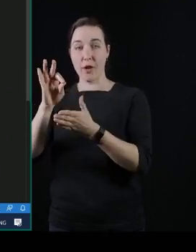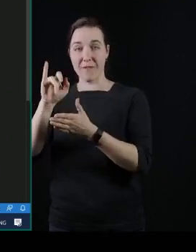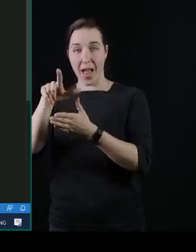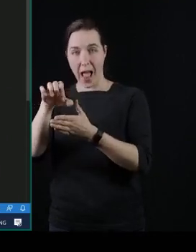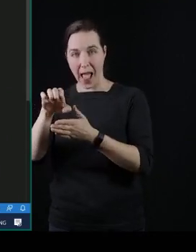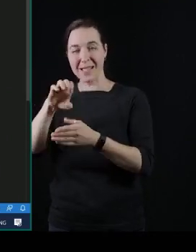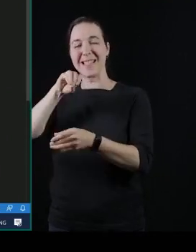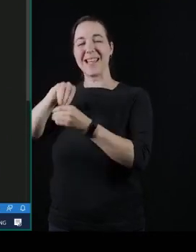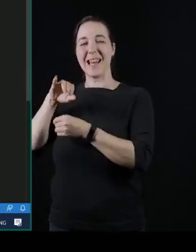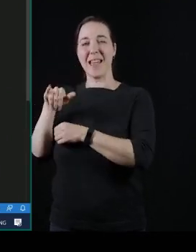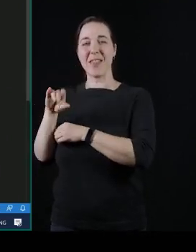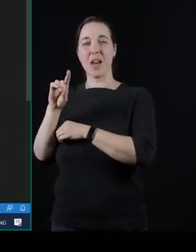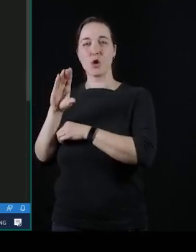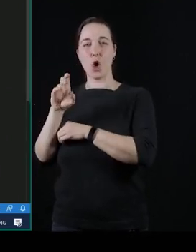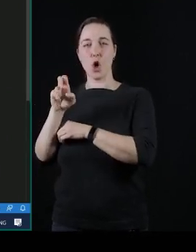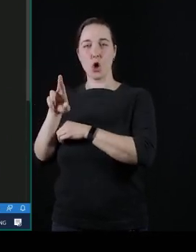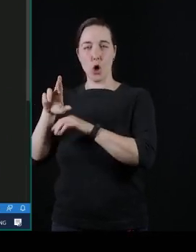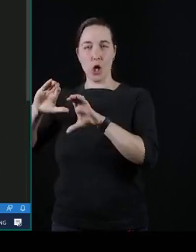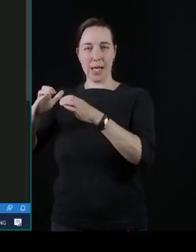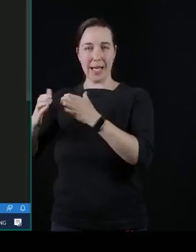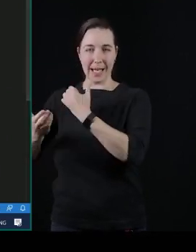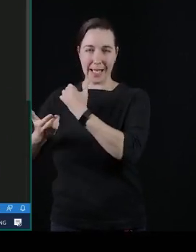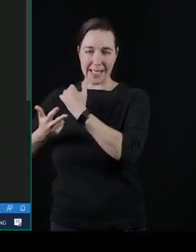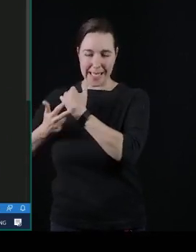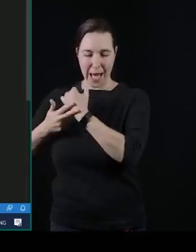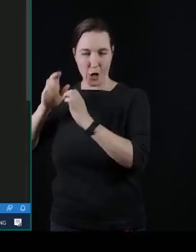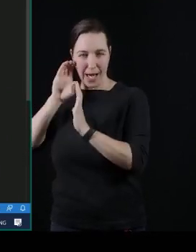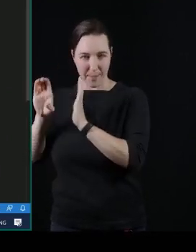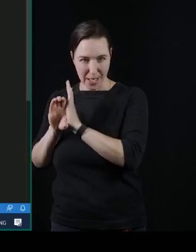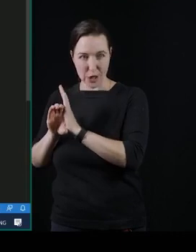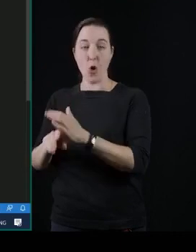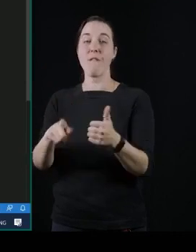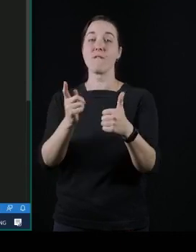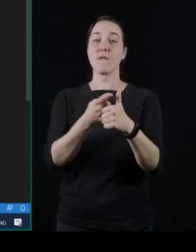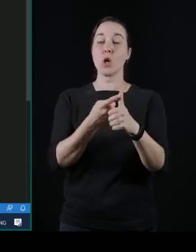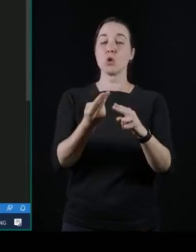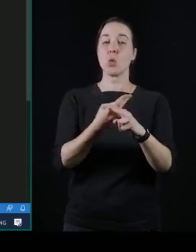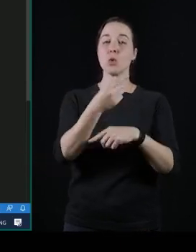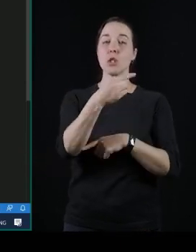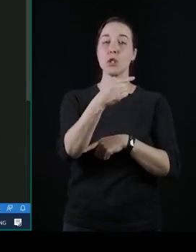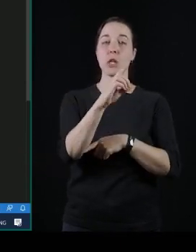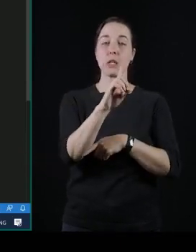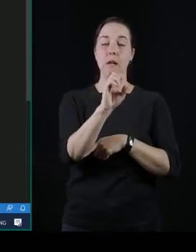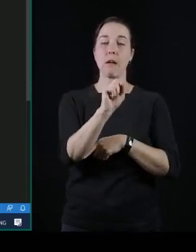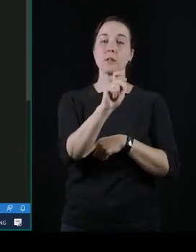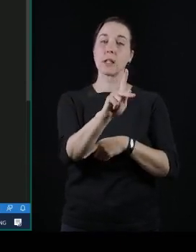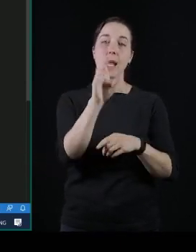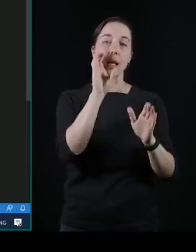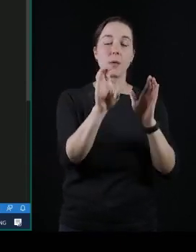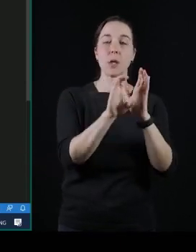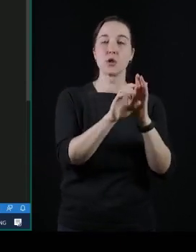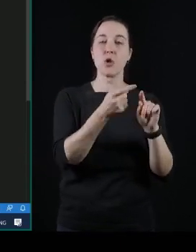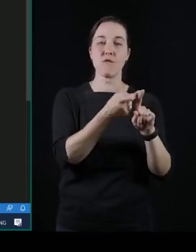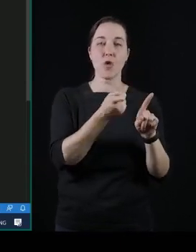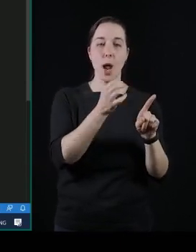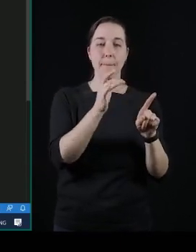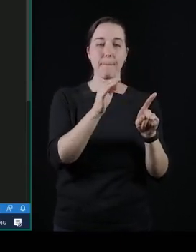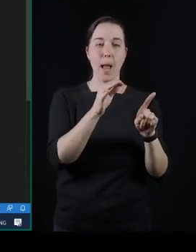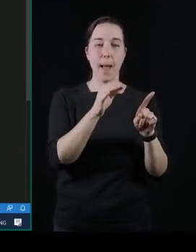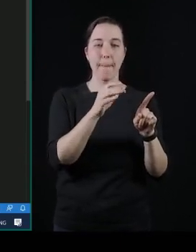files into a Docker container image. First of all, we're going to use a .NET Core SDK container image from